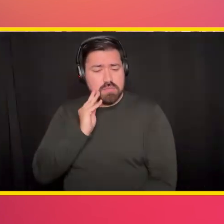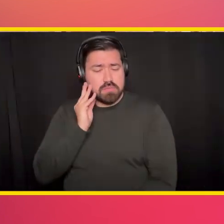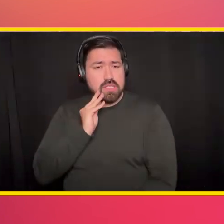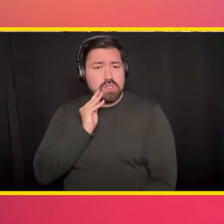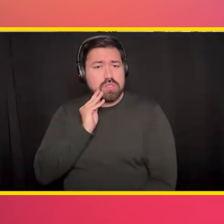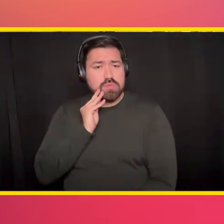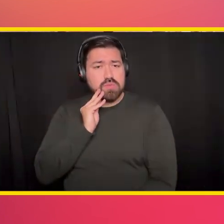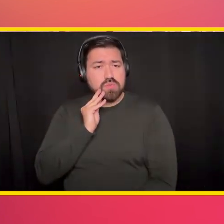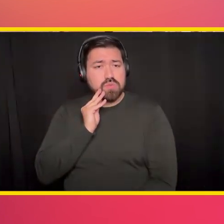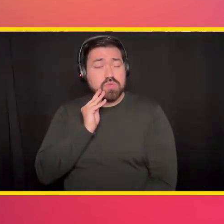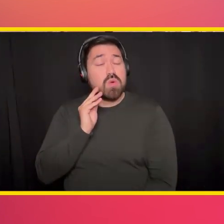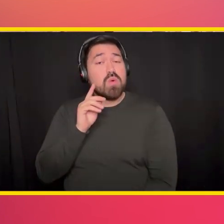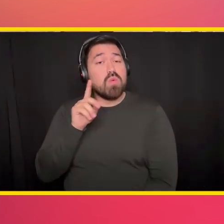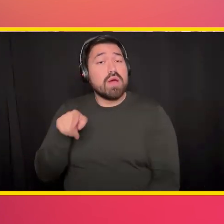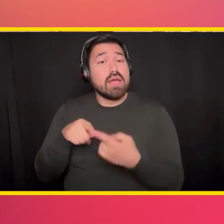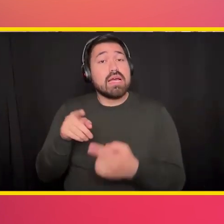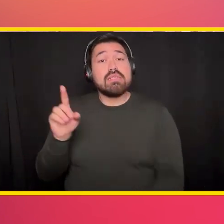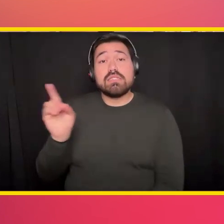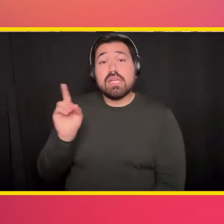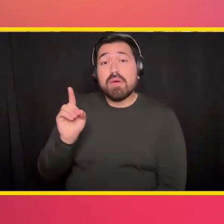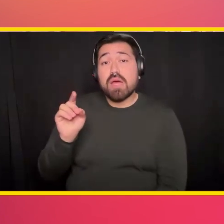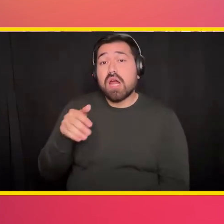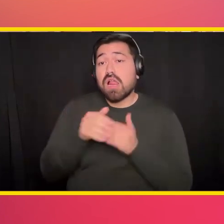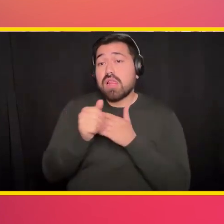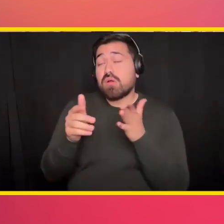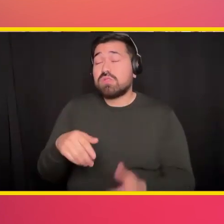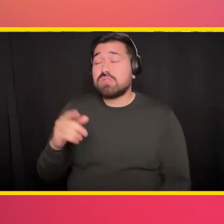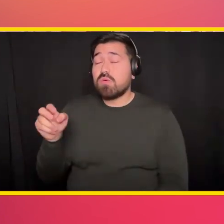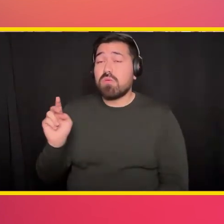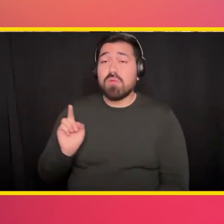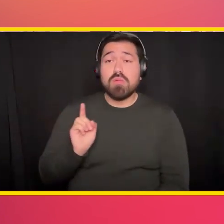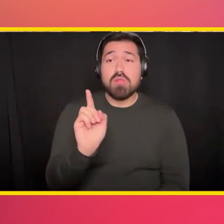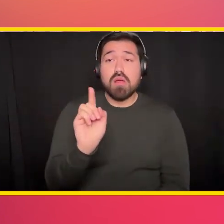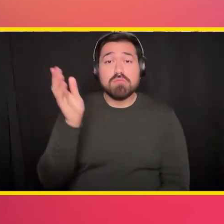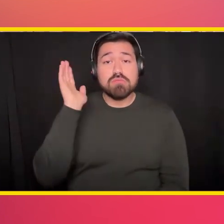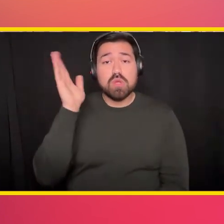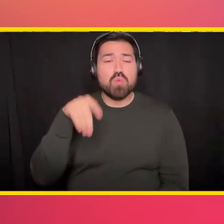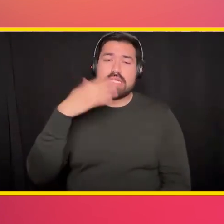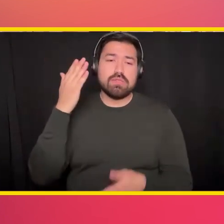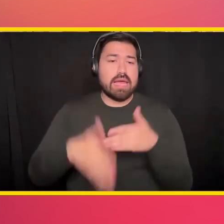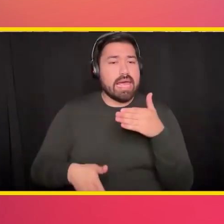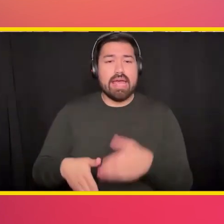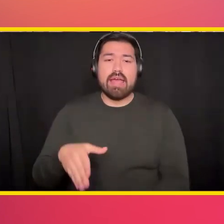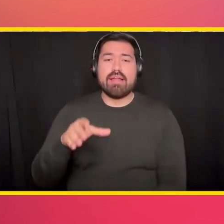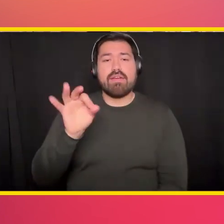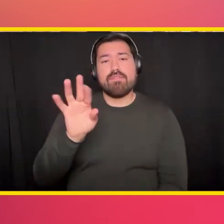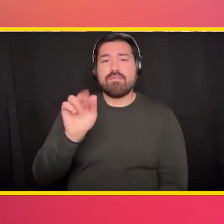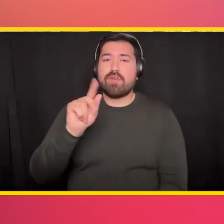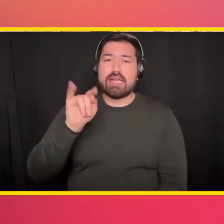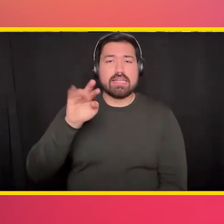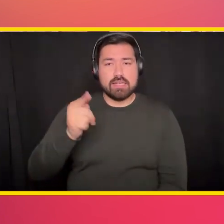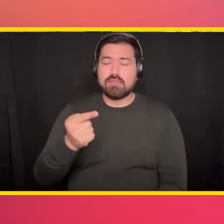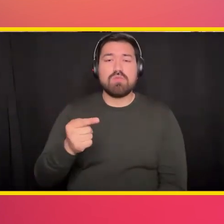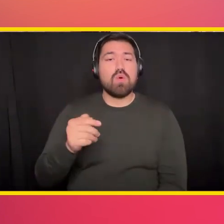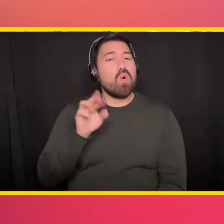when a Democratic leader, for example, gets up and talks about we have to end fracking, or we have